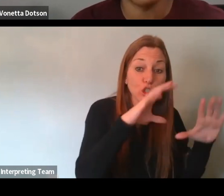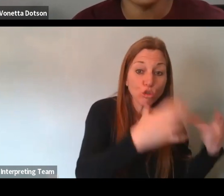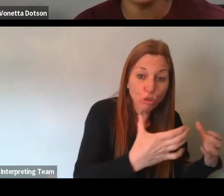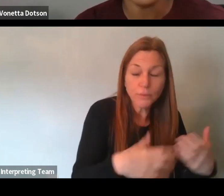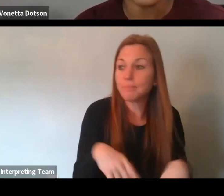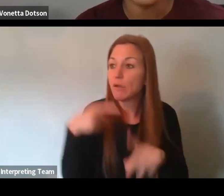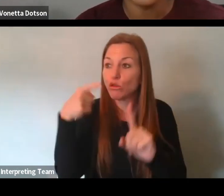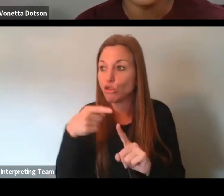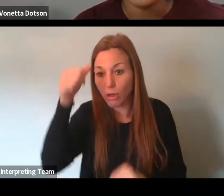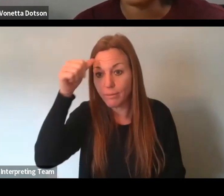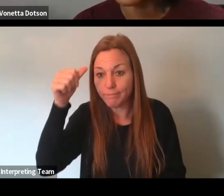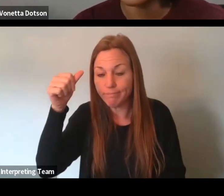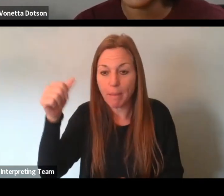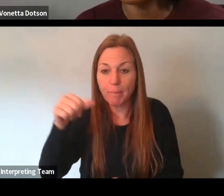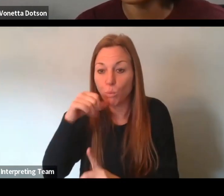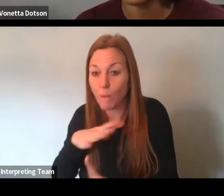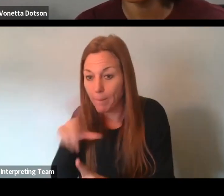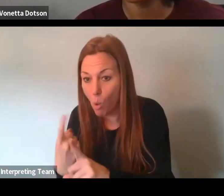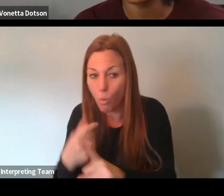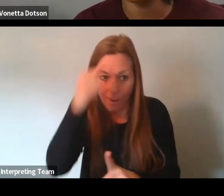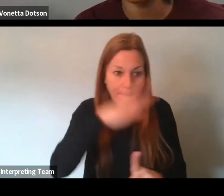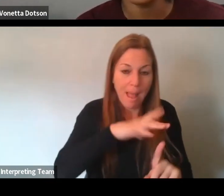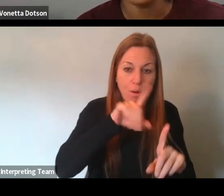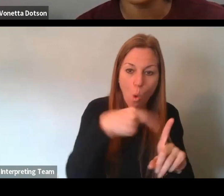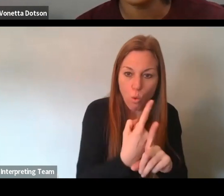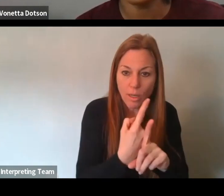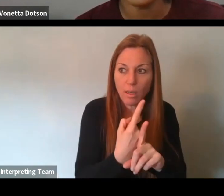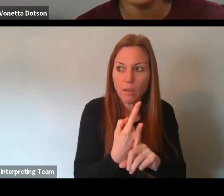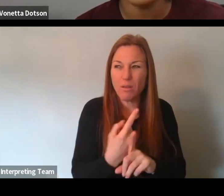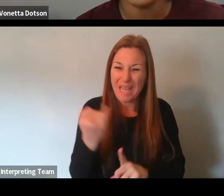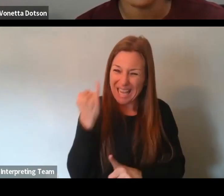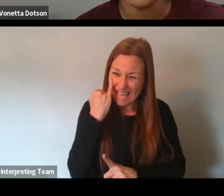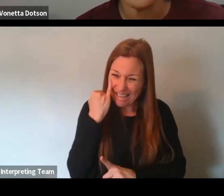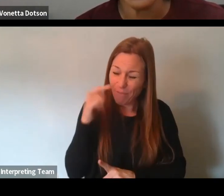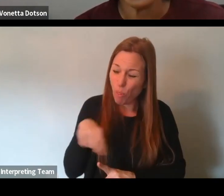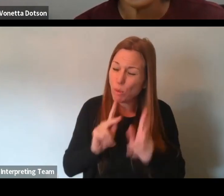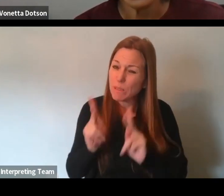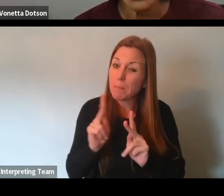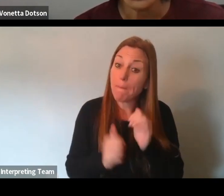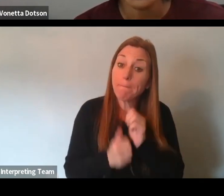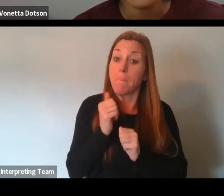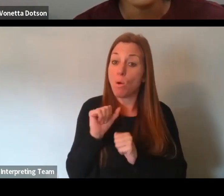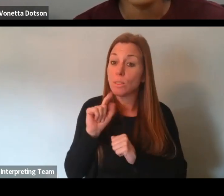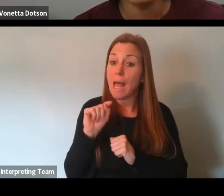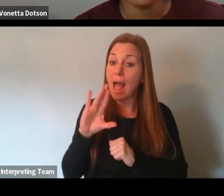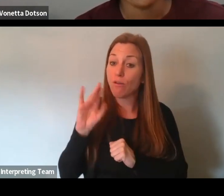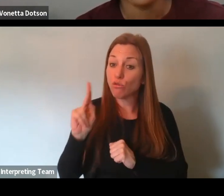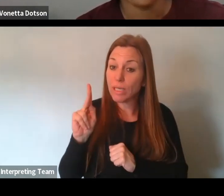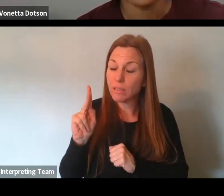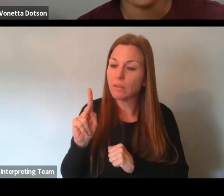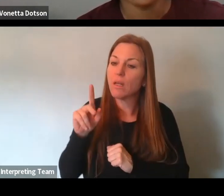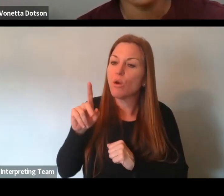of research in those groups who are most at risk. And that's not happening in vascular depression research, and that really needs to